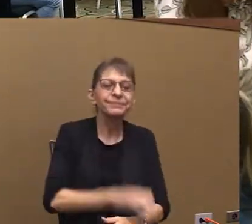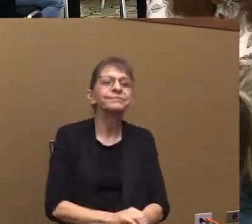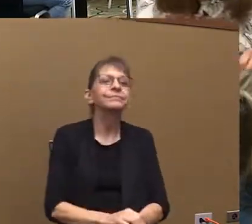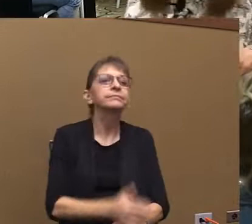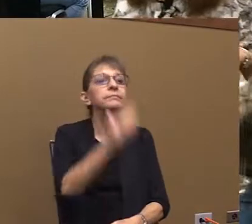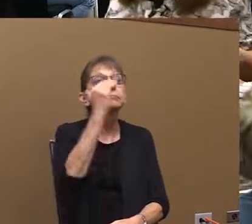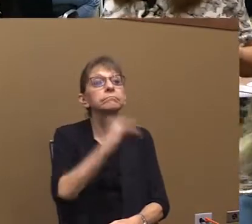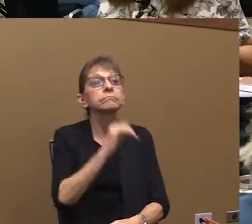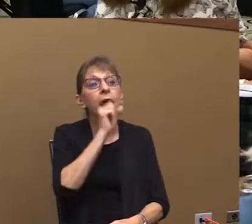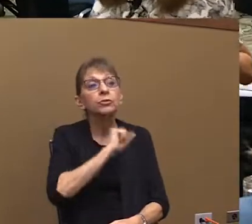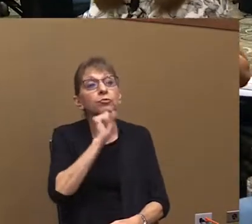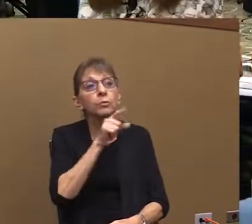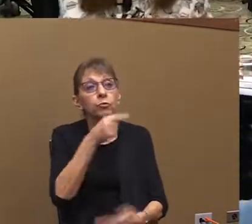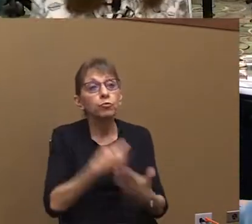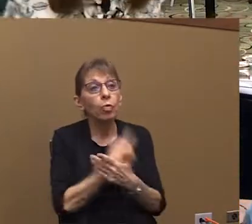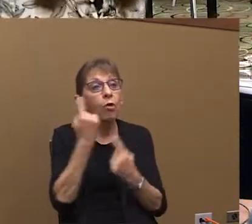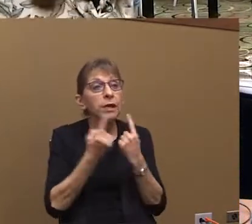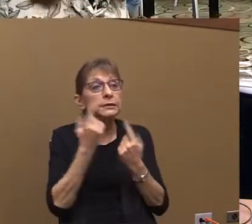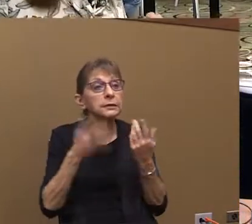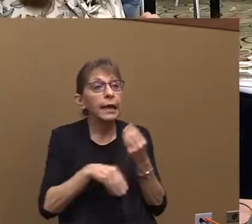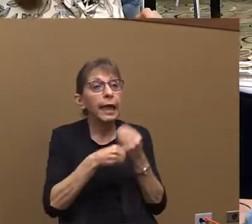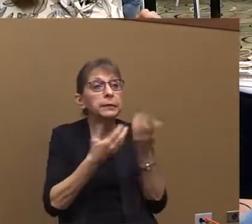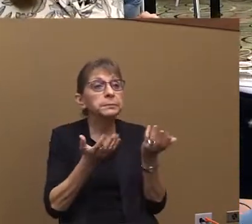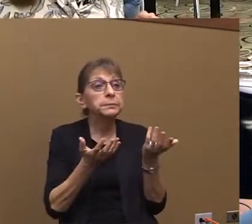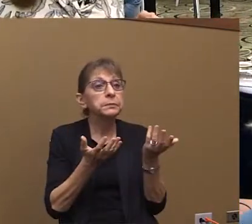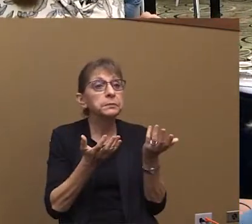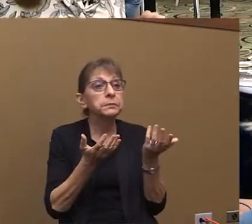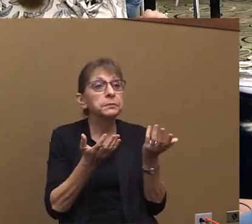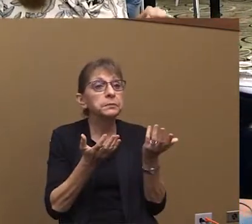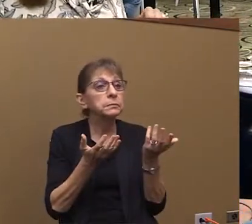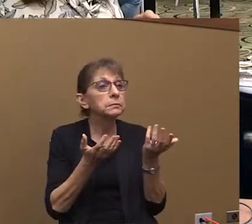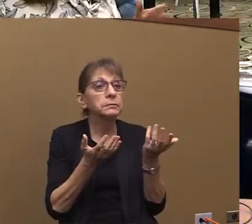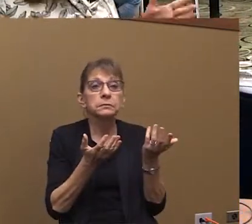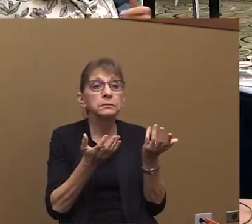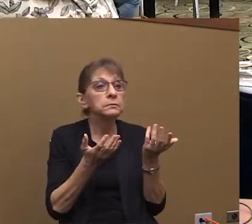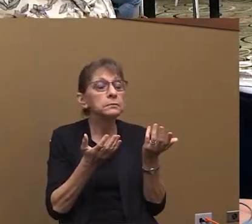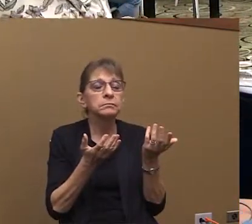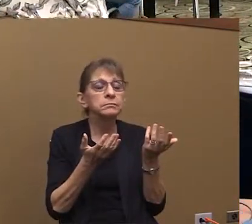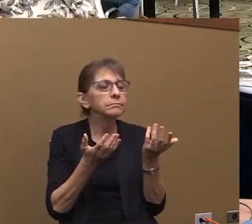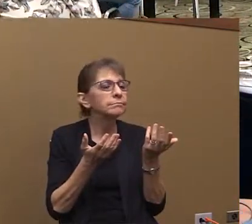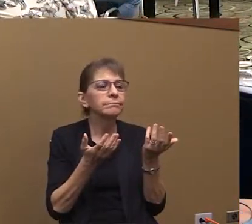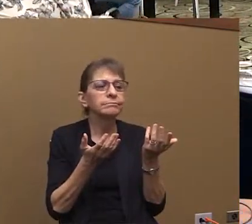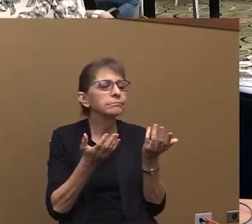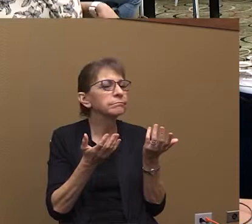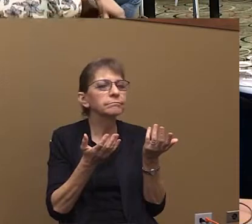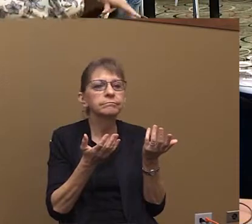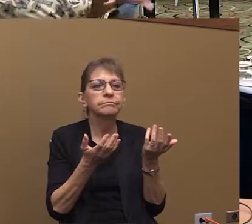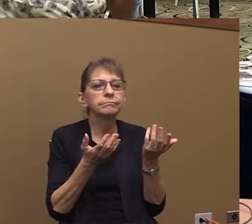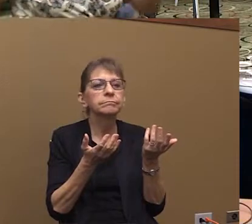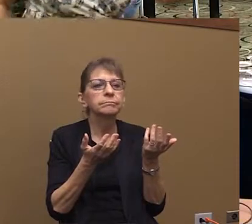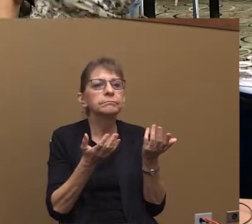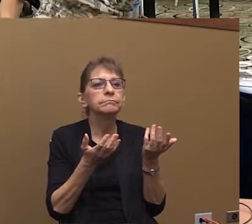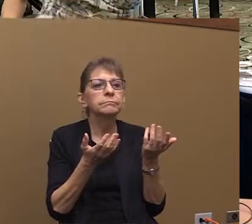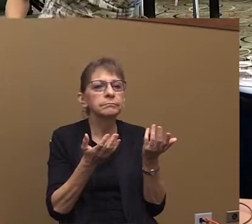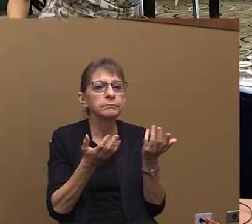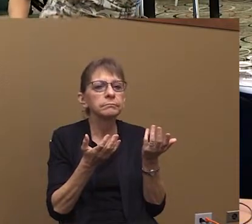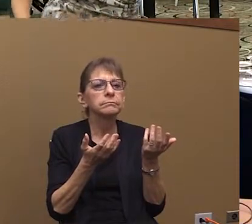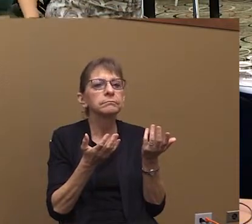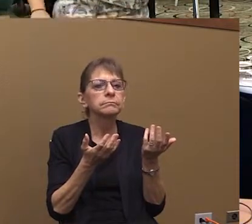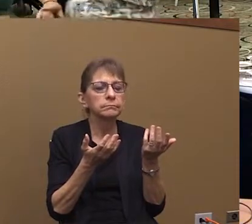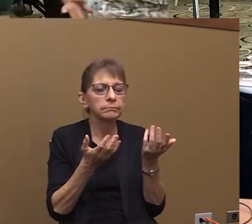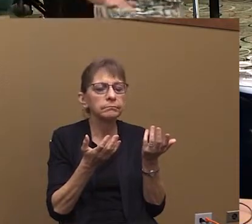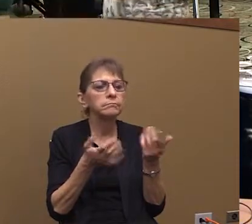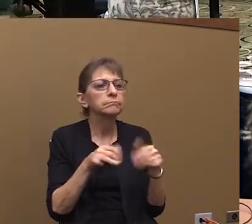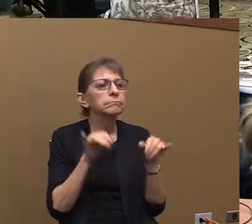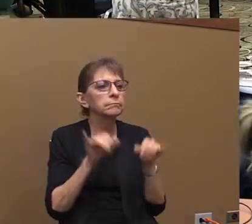one. Any new thoughts with that? Very much the same. The same kinds of things, that's okay.